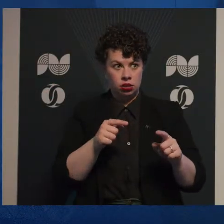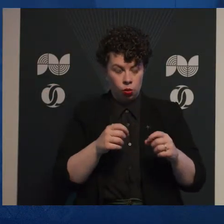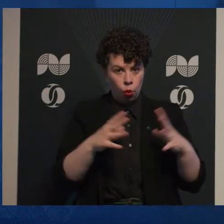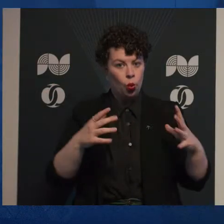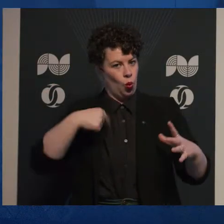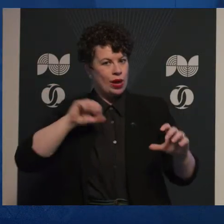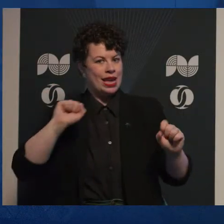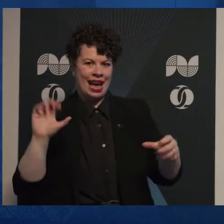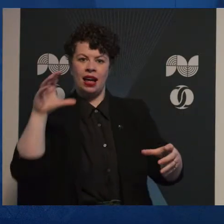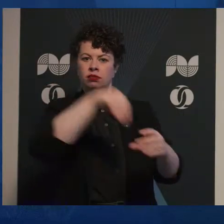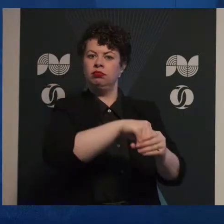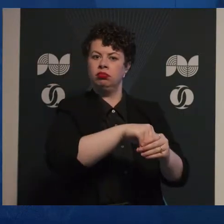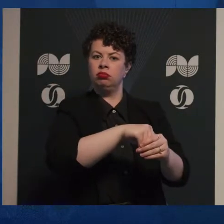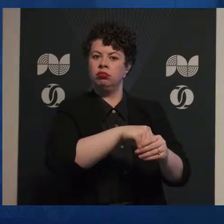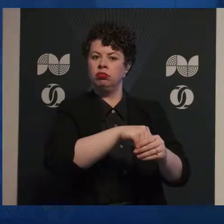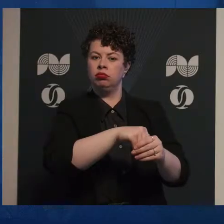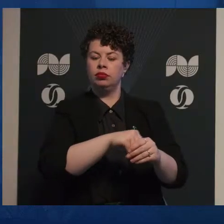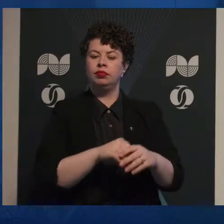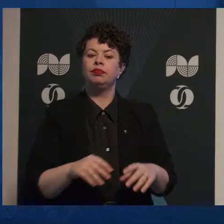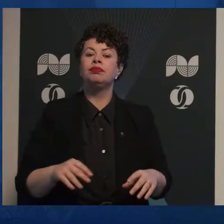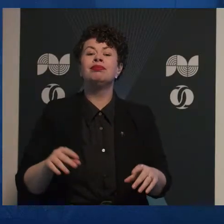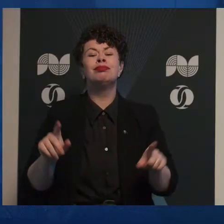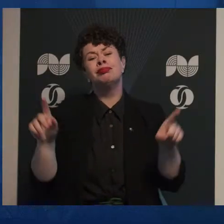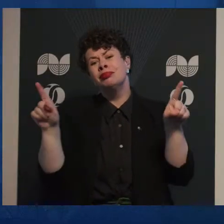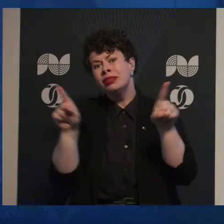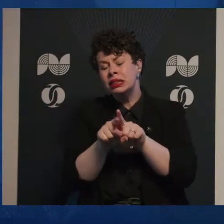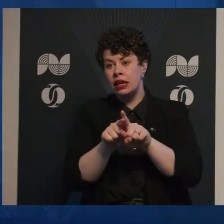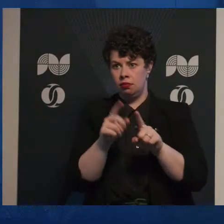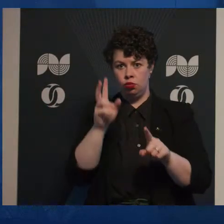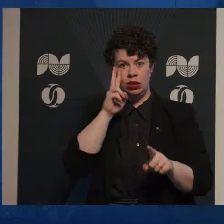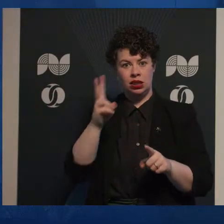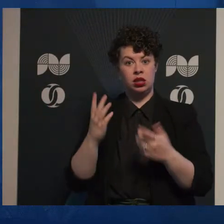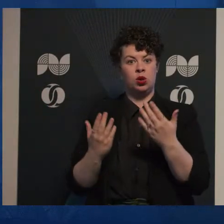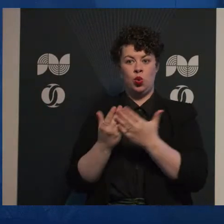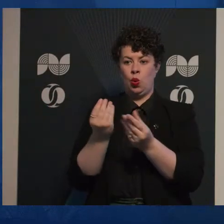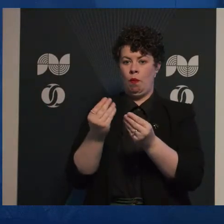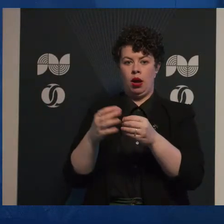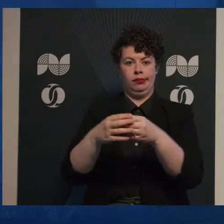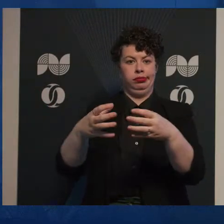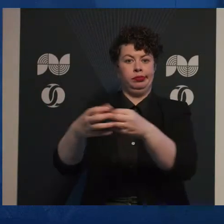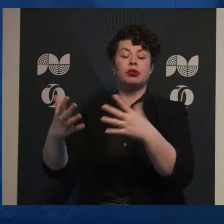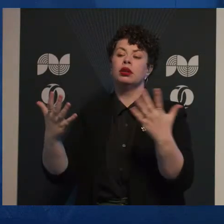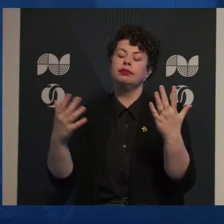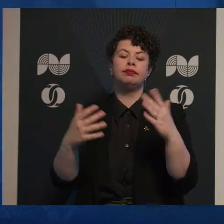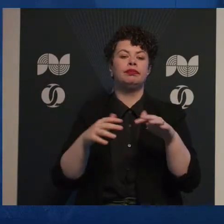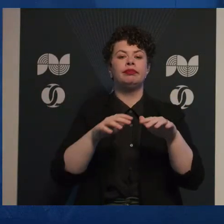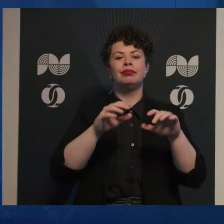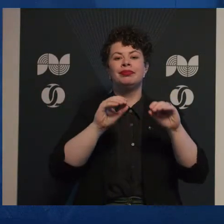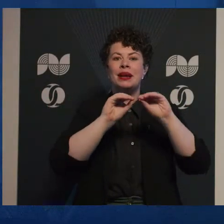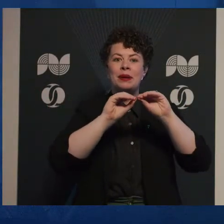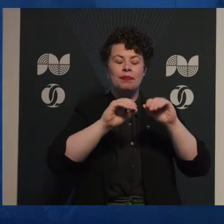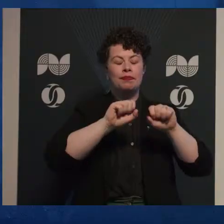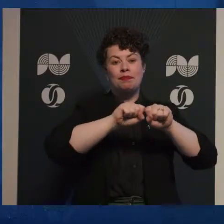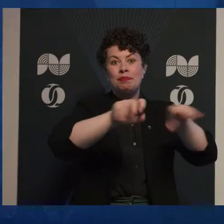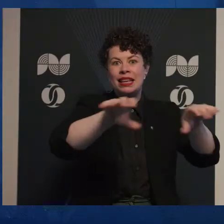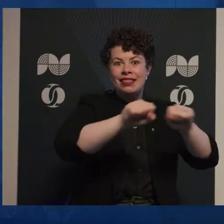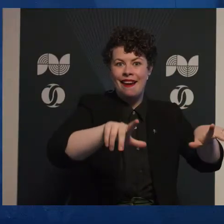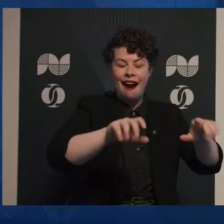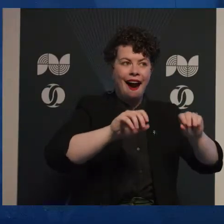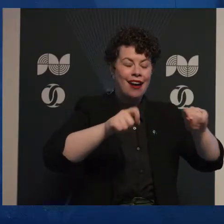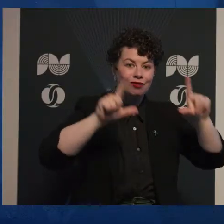course, that's unlocking new economic sectors where we want to focus, like digital media, like medical services,